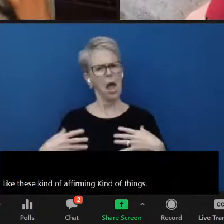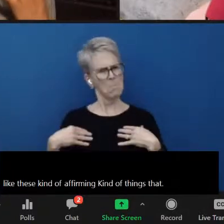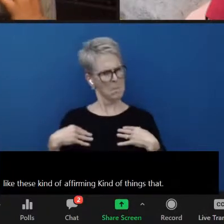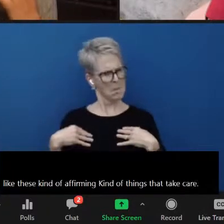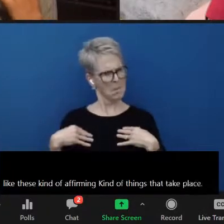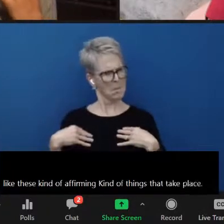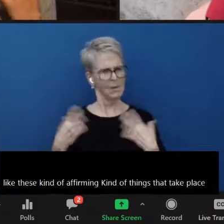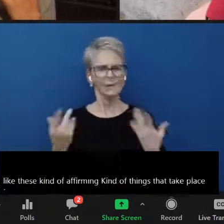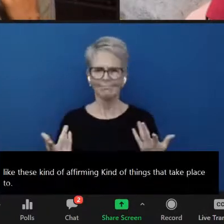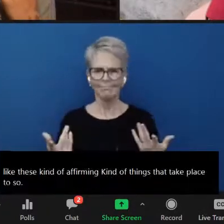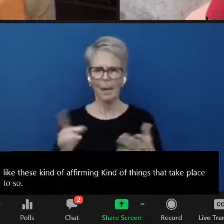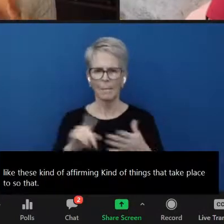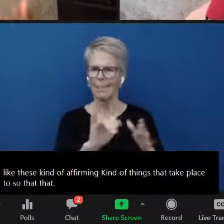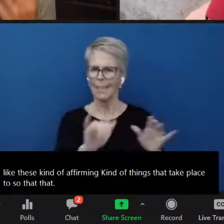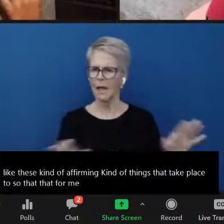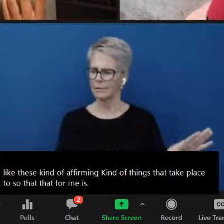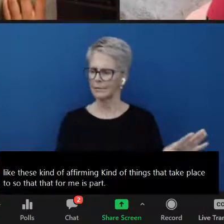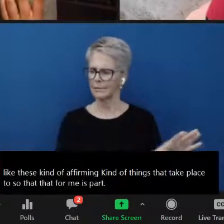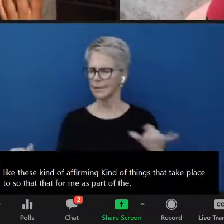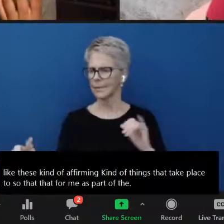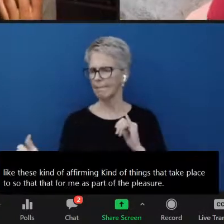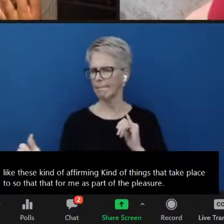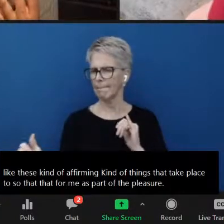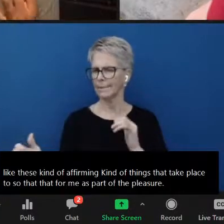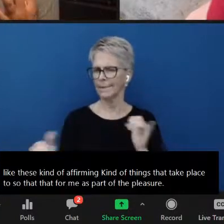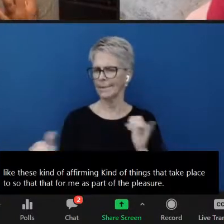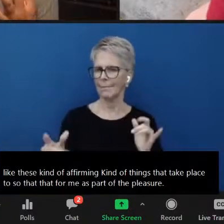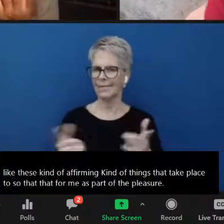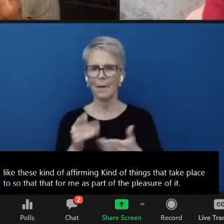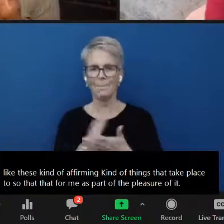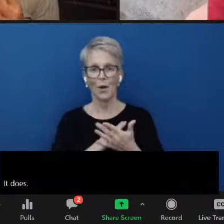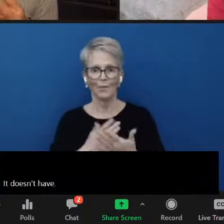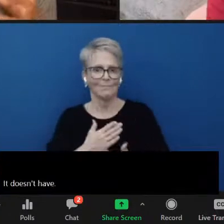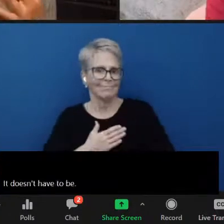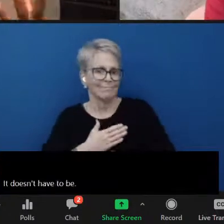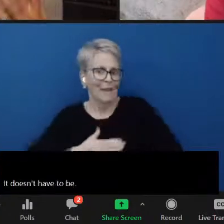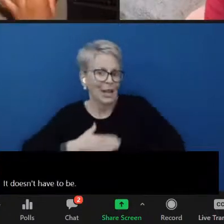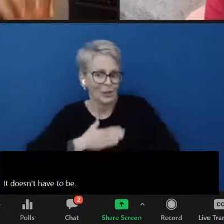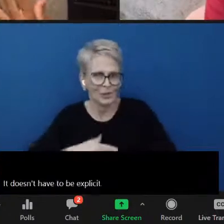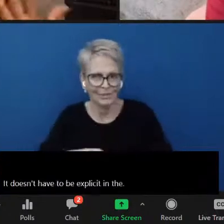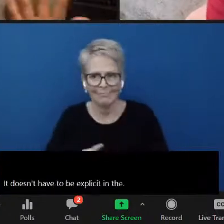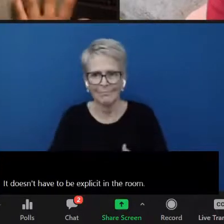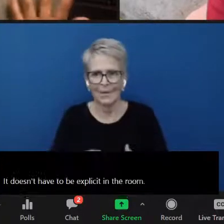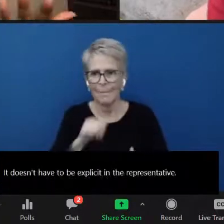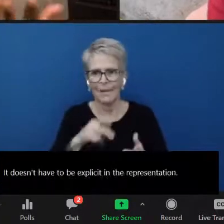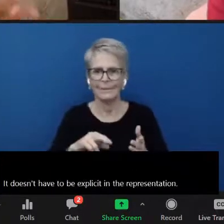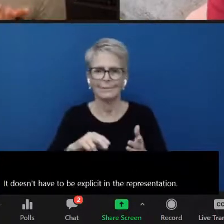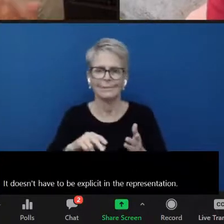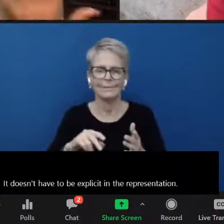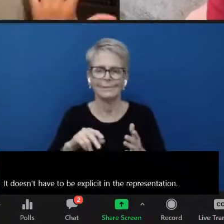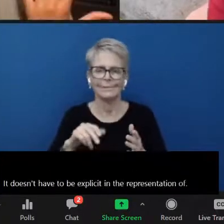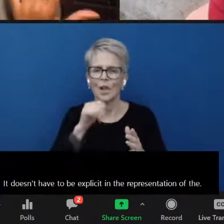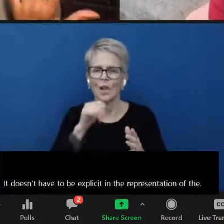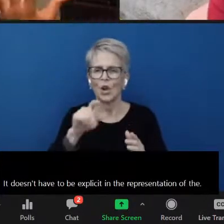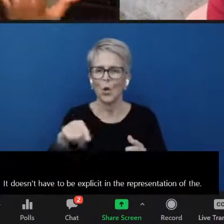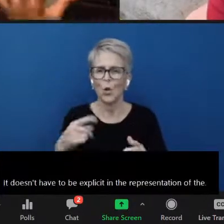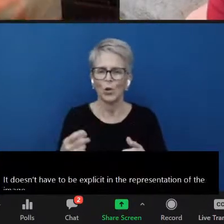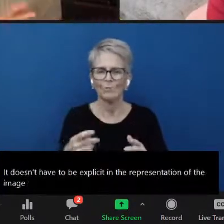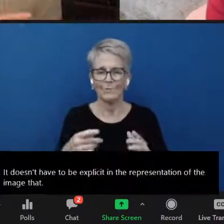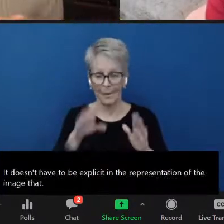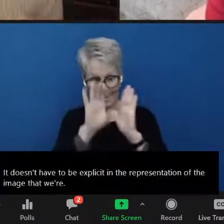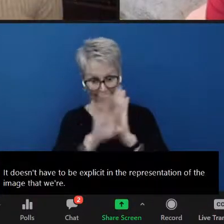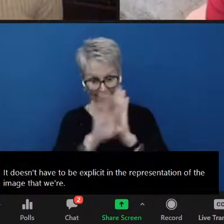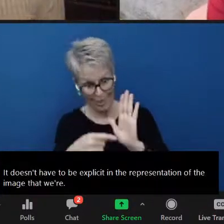take place too. So that for me is part of the pleasure. It doesn't have to be explicit in the representation of the image